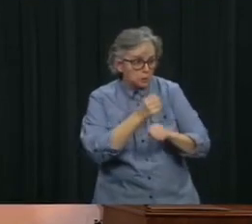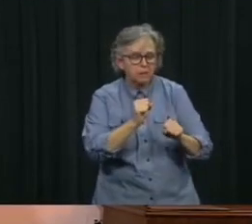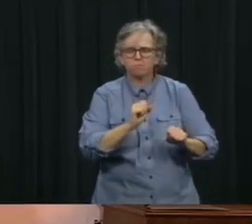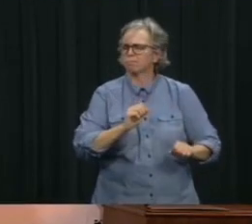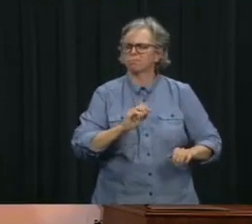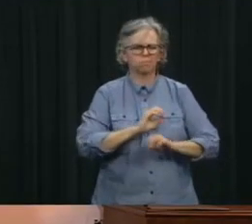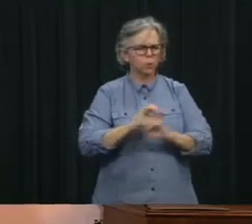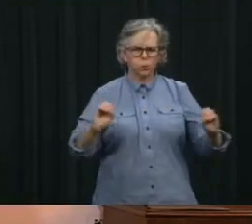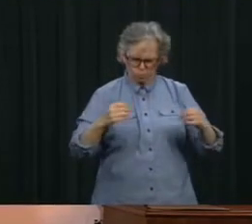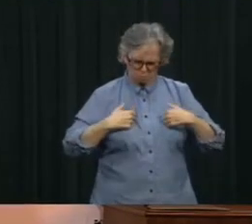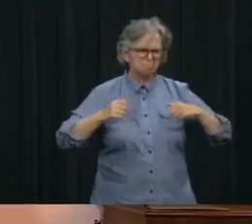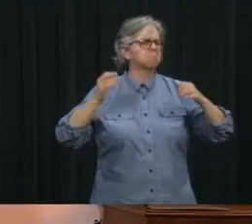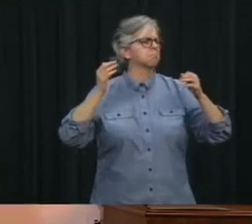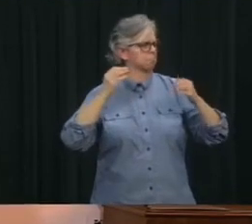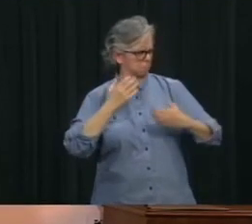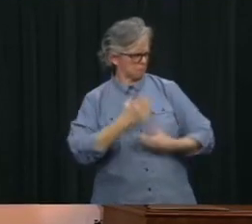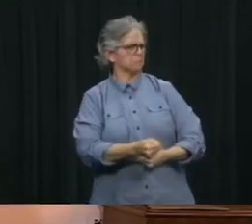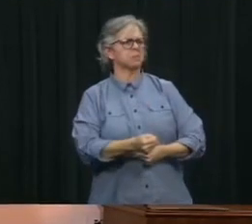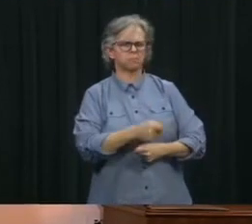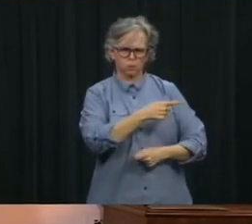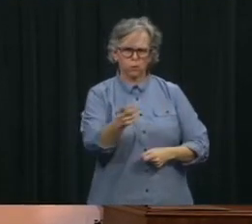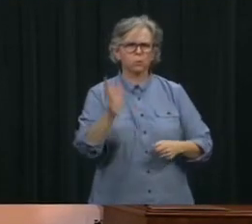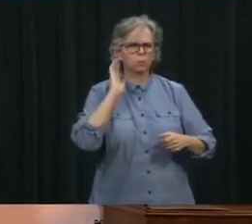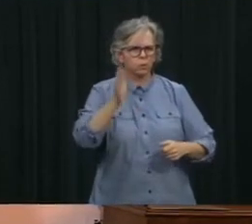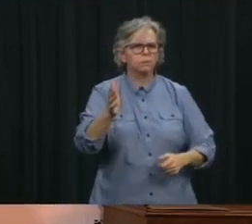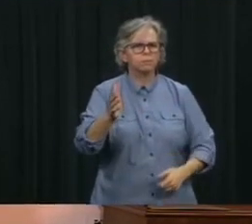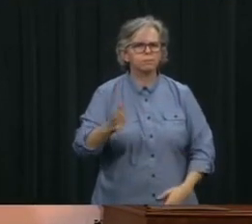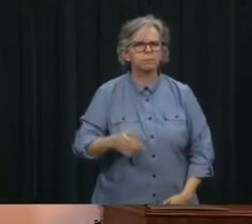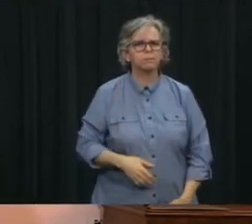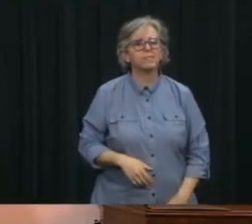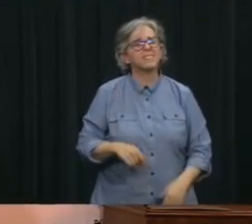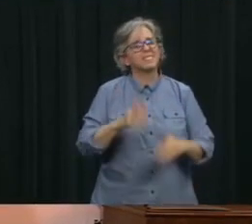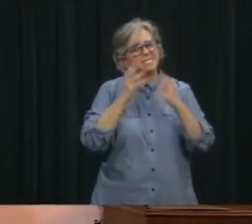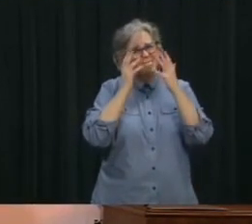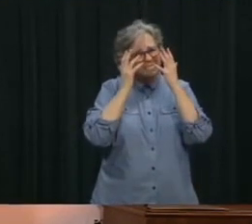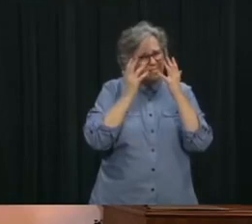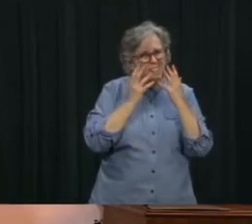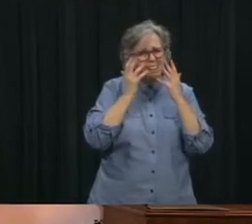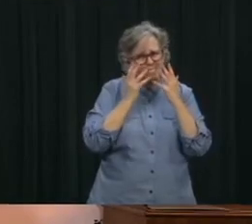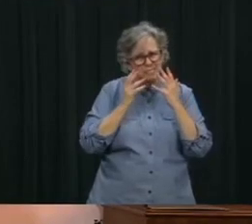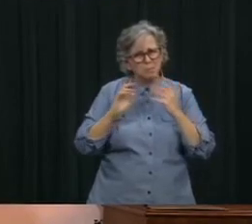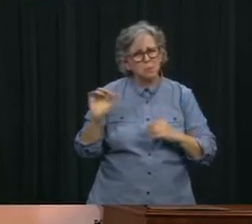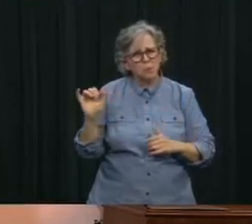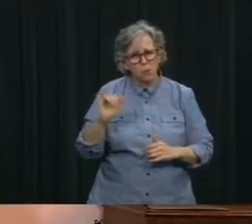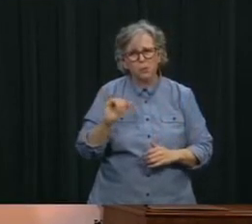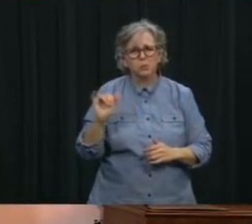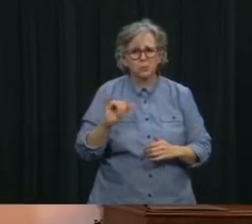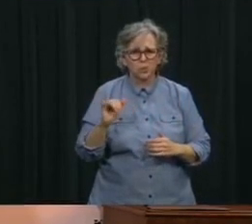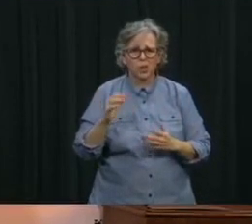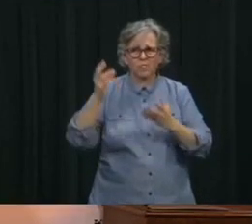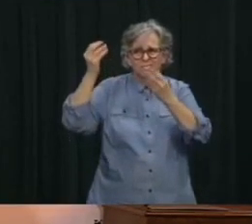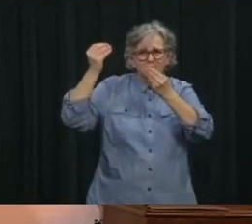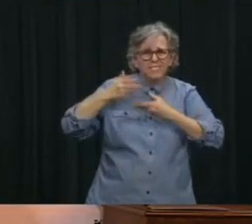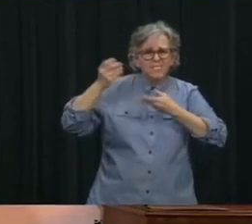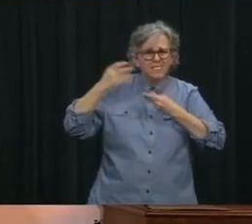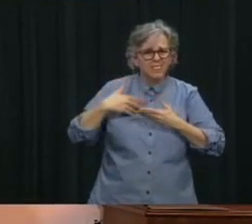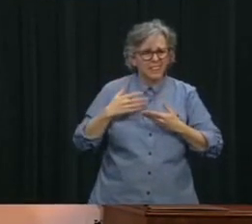Sadly, I also, though, continue to receive more this morning,